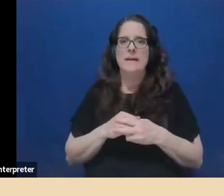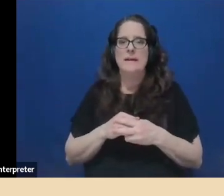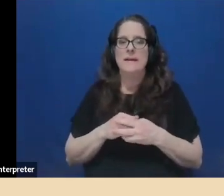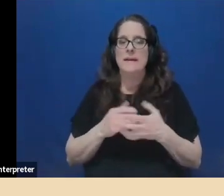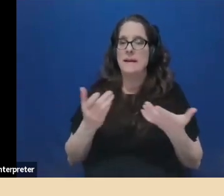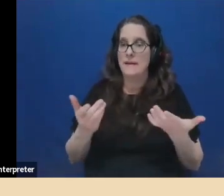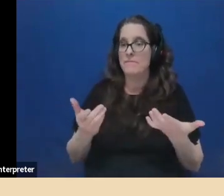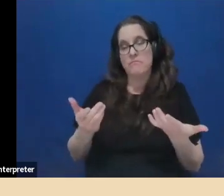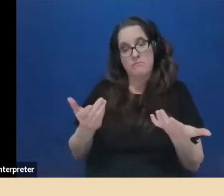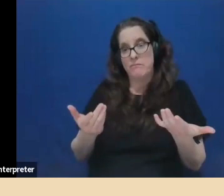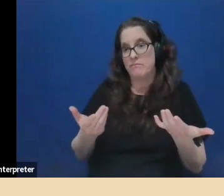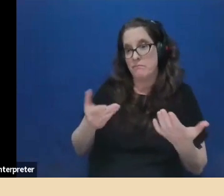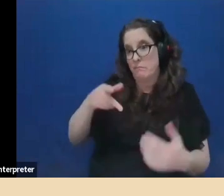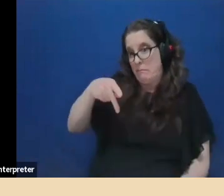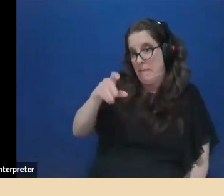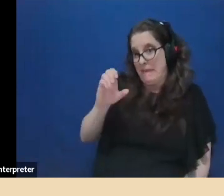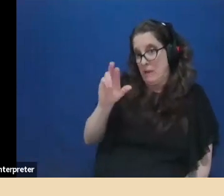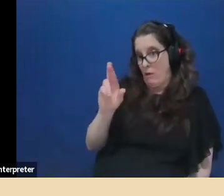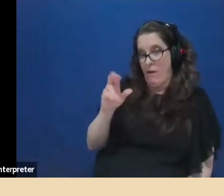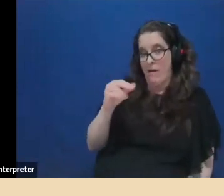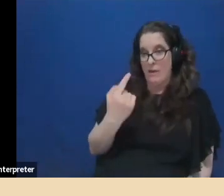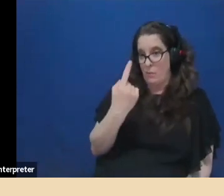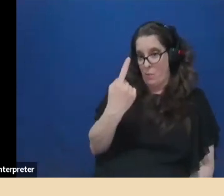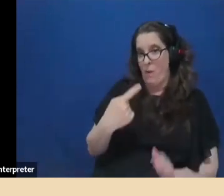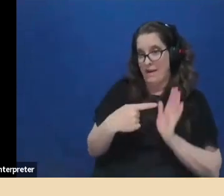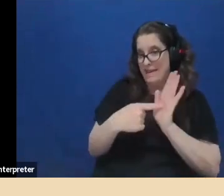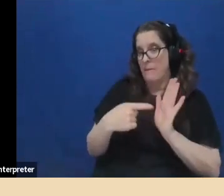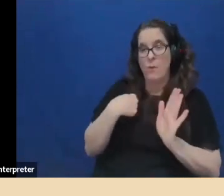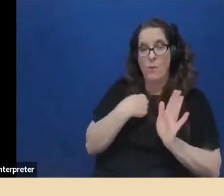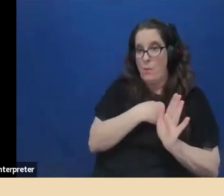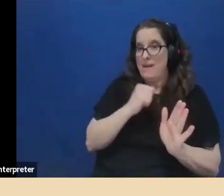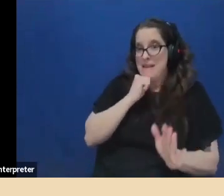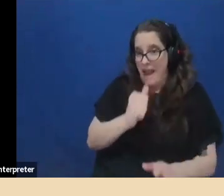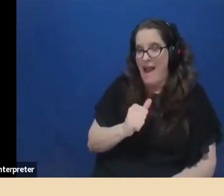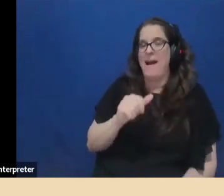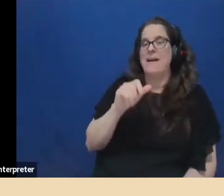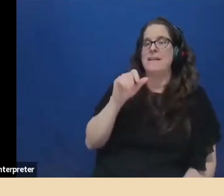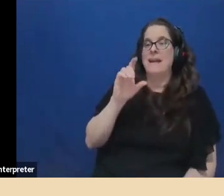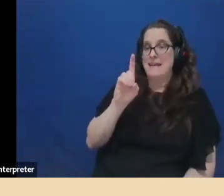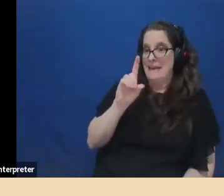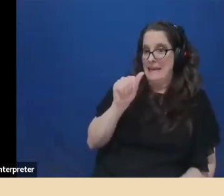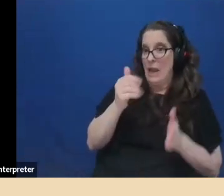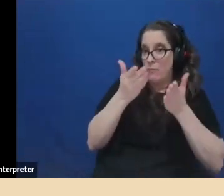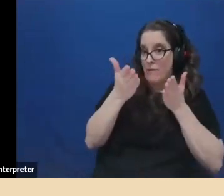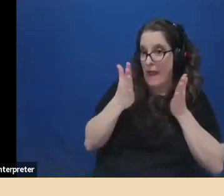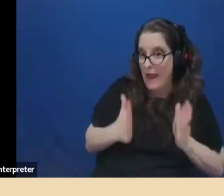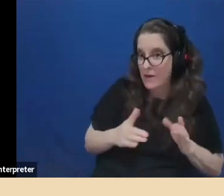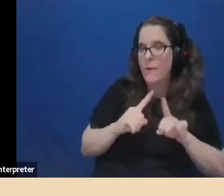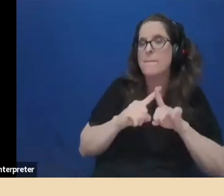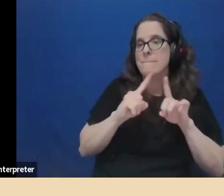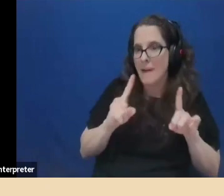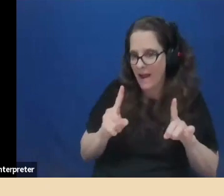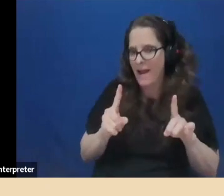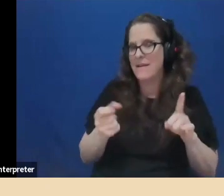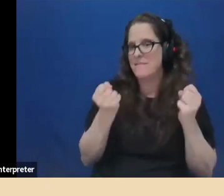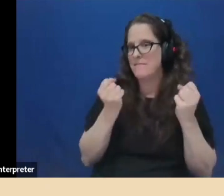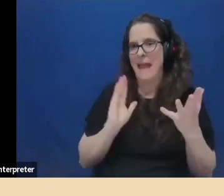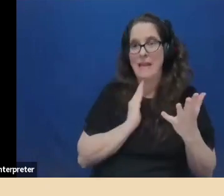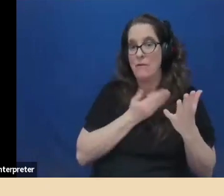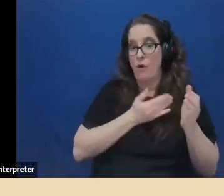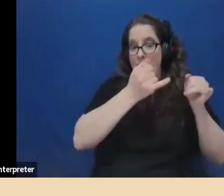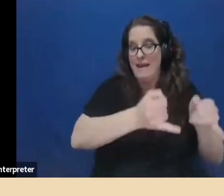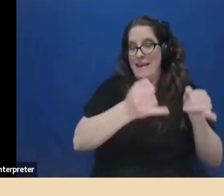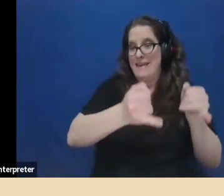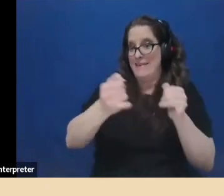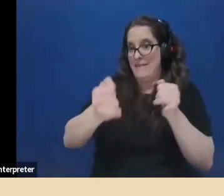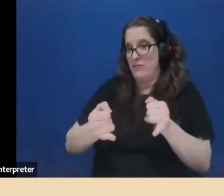is an example where, we're not a DDA provider, but we also, have a lot of our individuals that